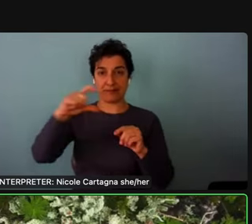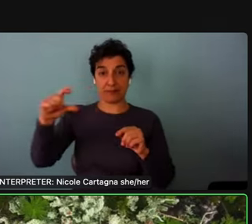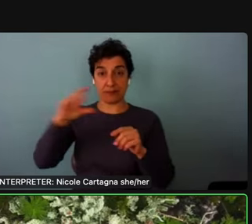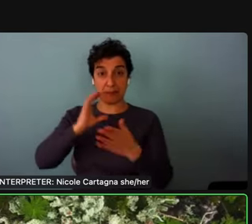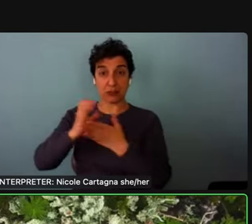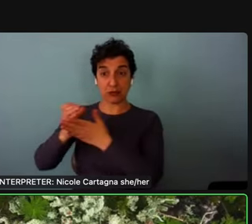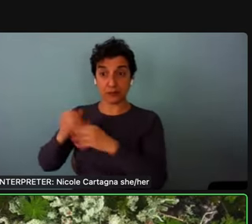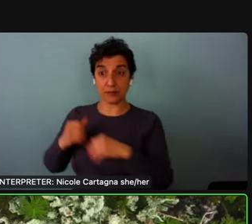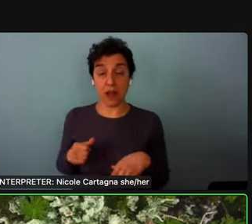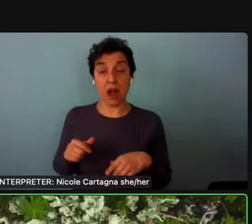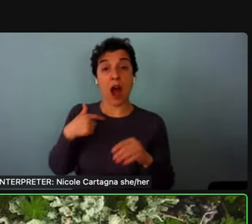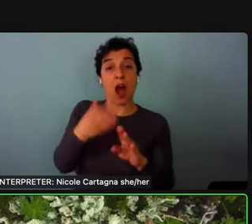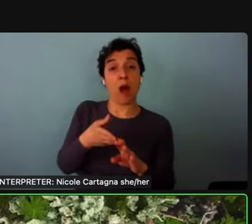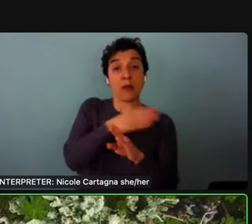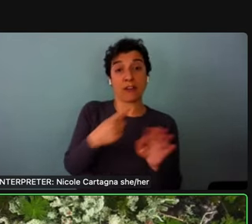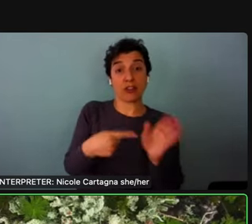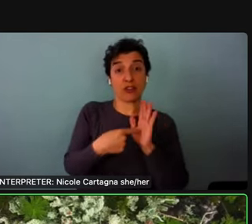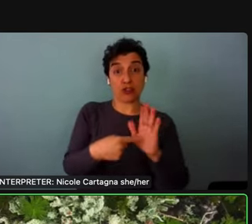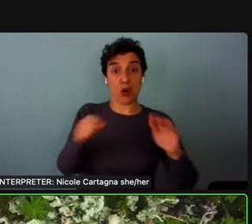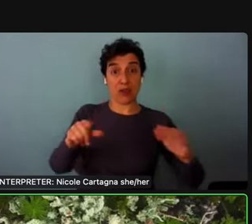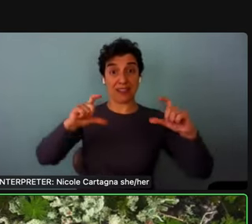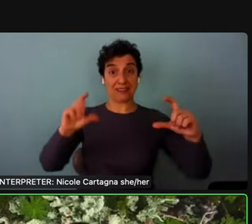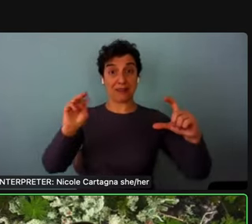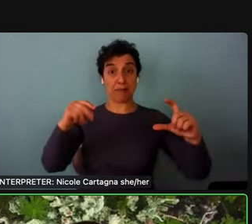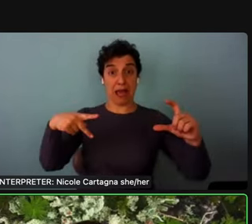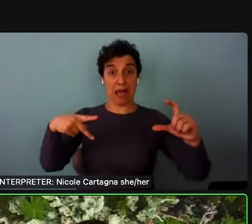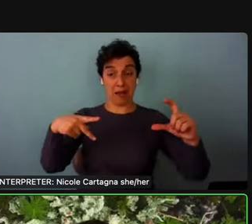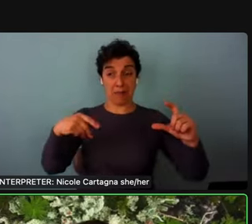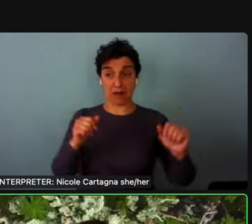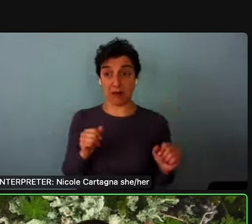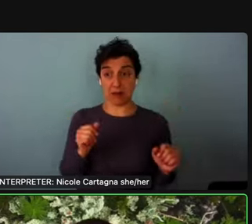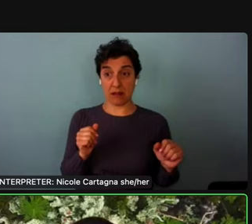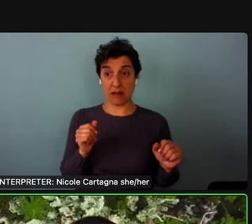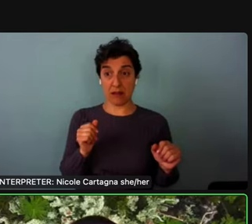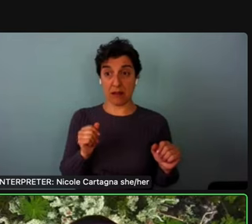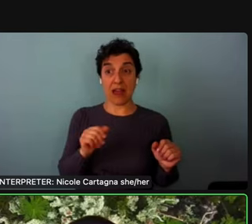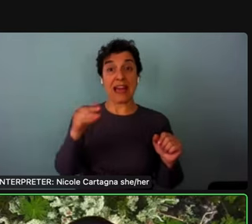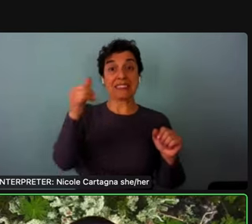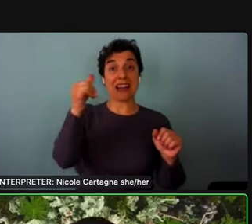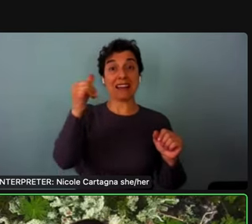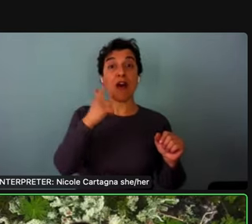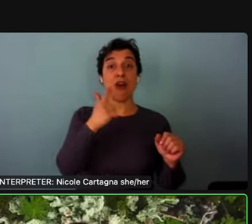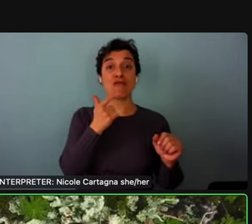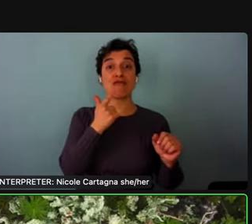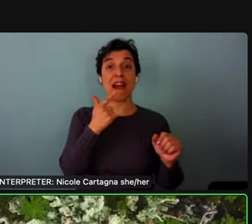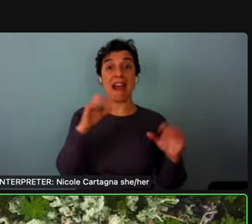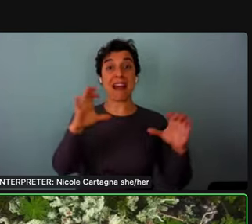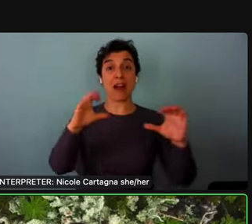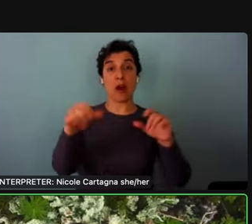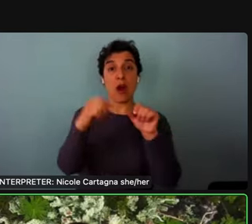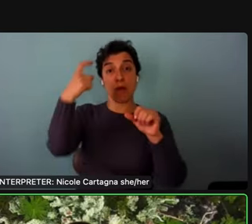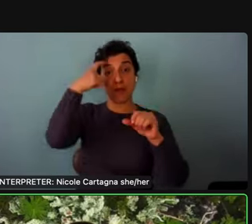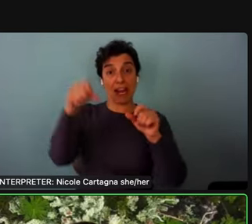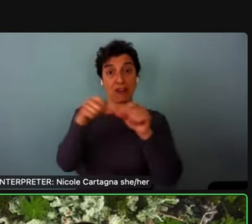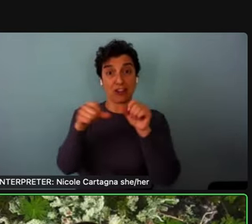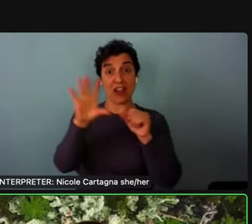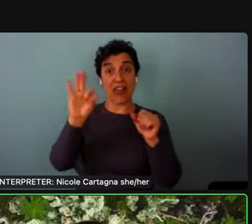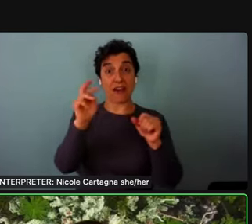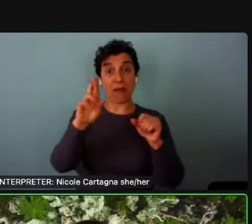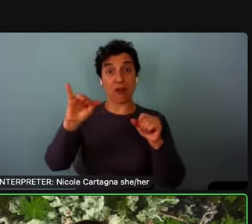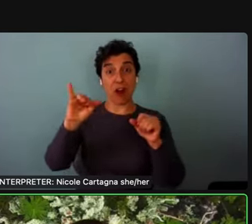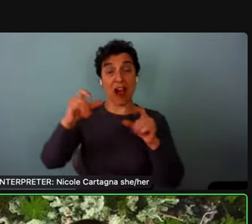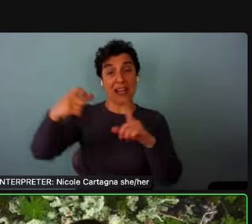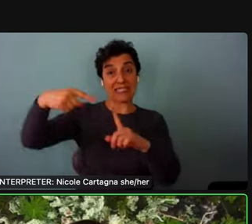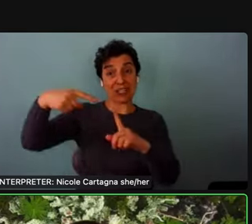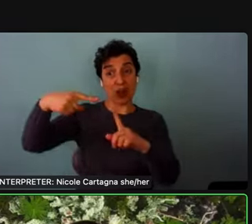I've previously shown you this map before, and just to recall, the yellow and red regions are brain regions whose fMRI signal correlate the